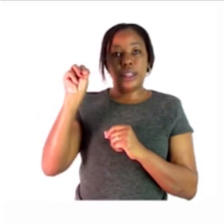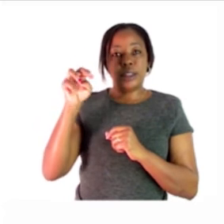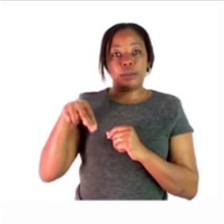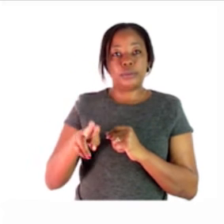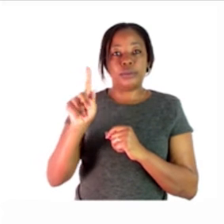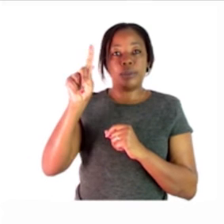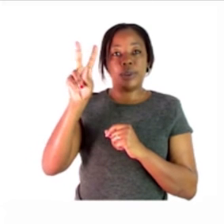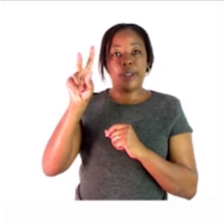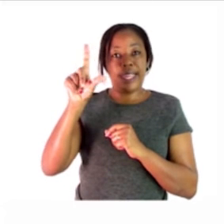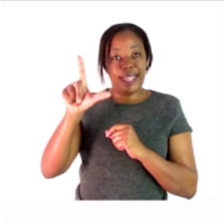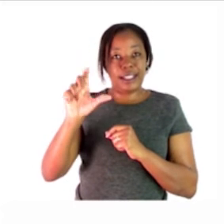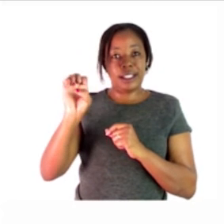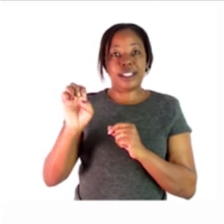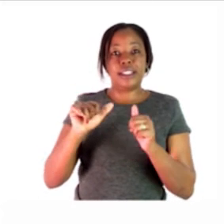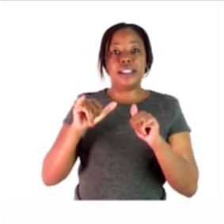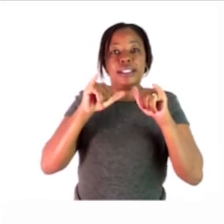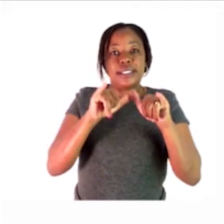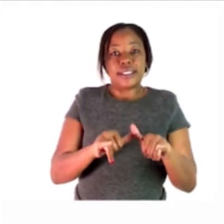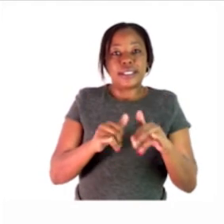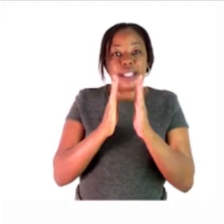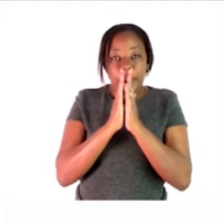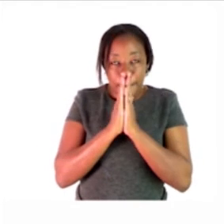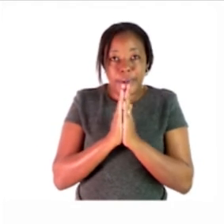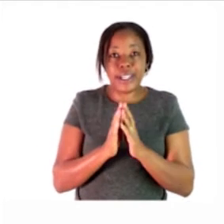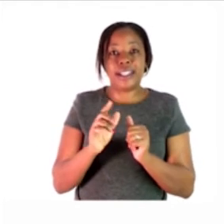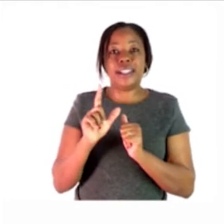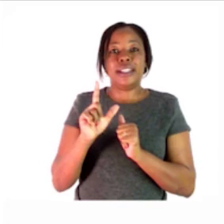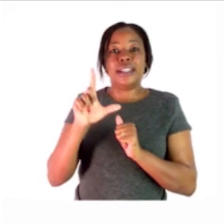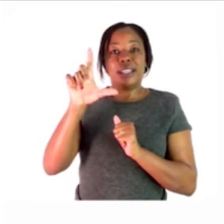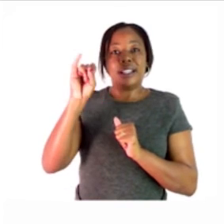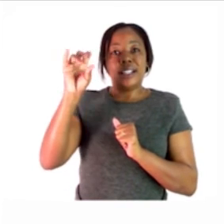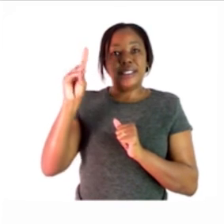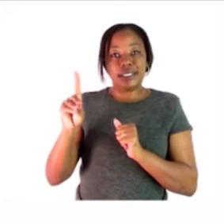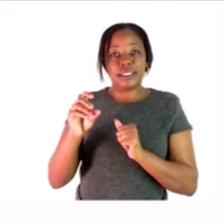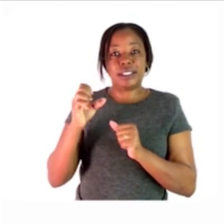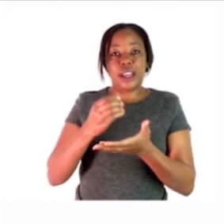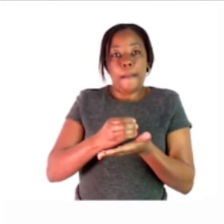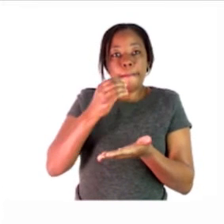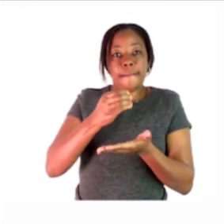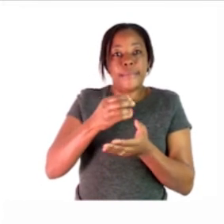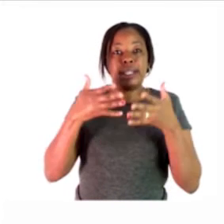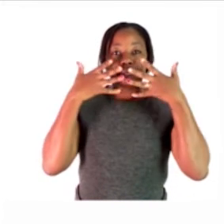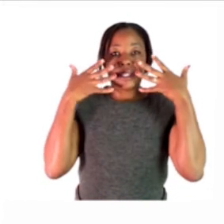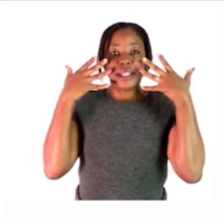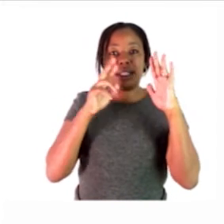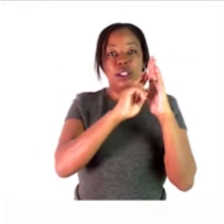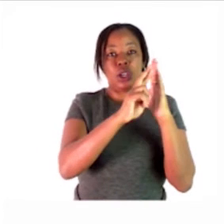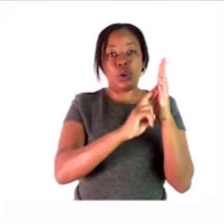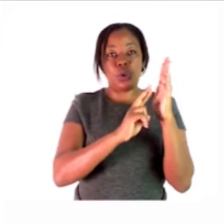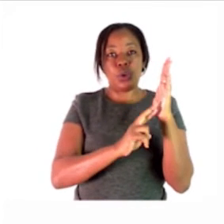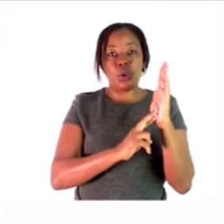mule, stay, pray, lid, mug, cat,